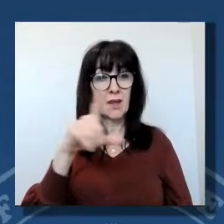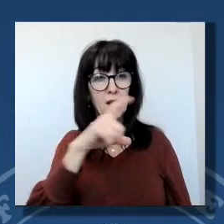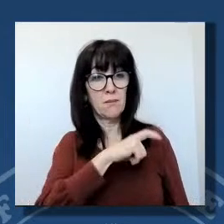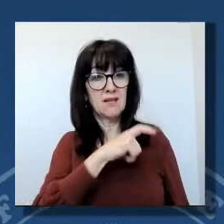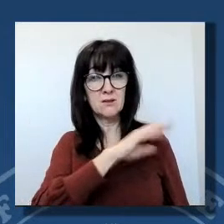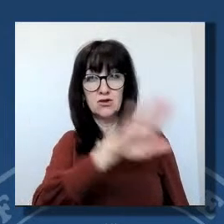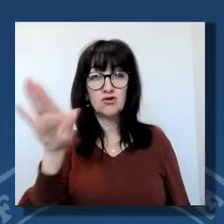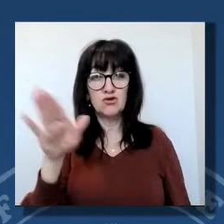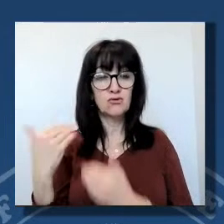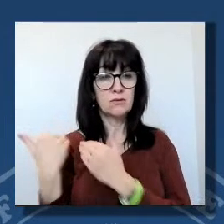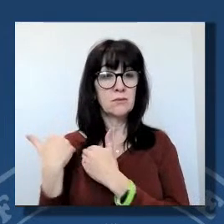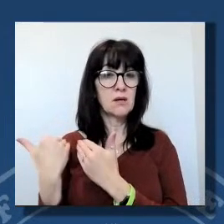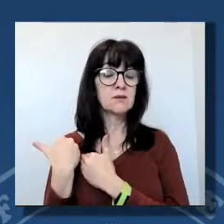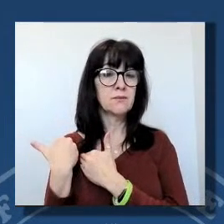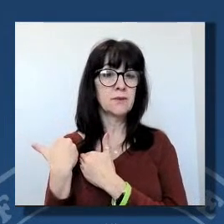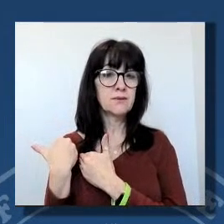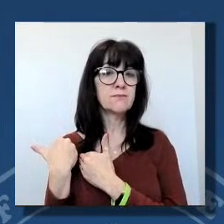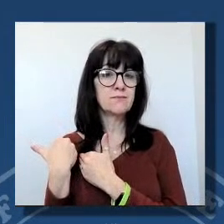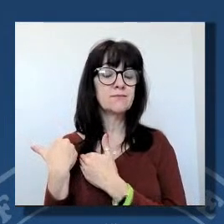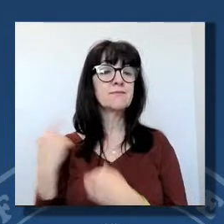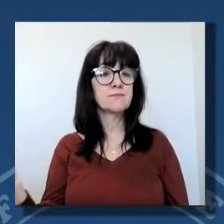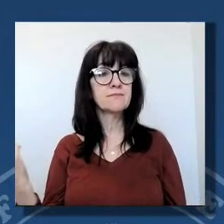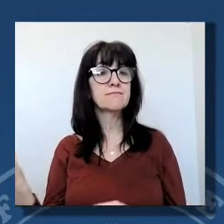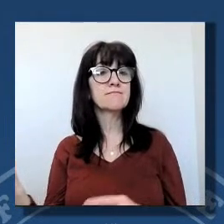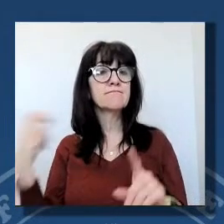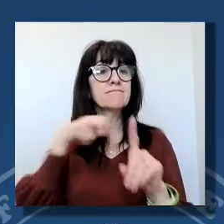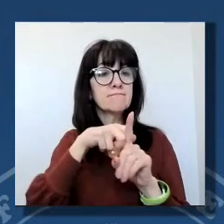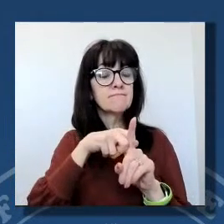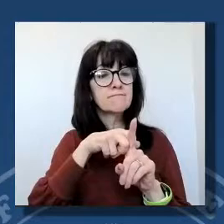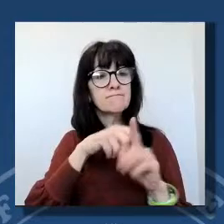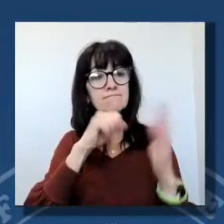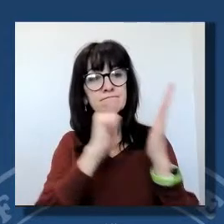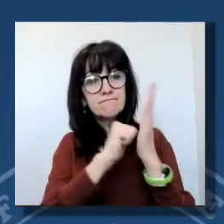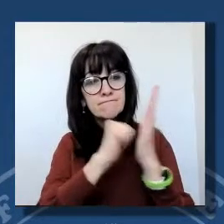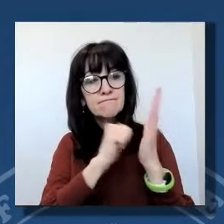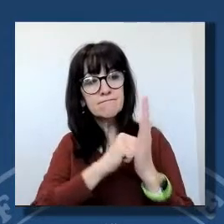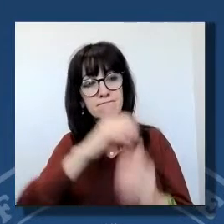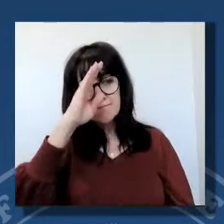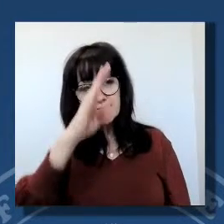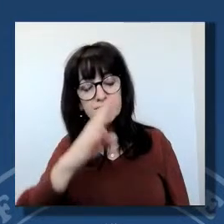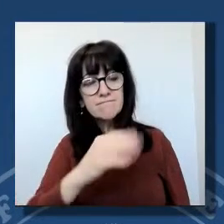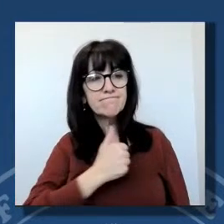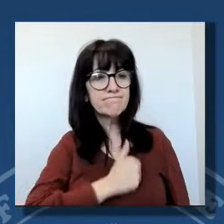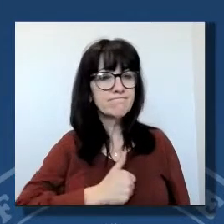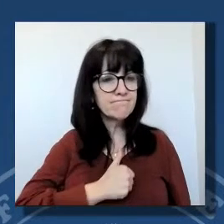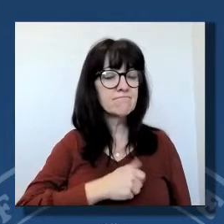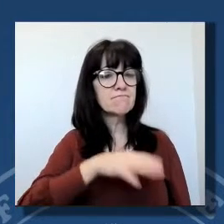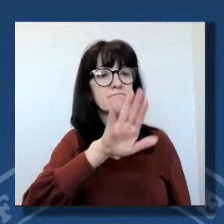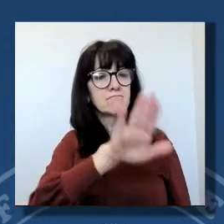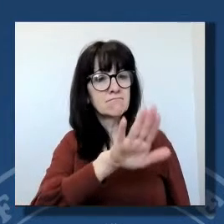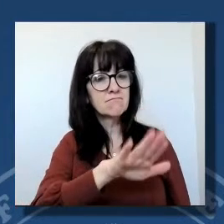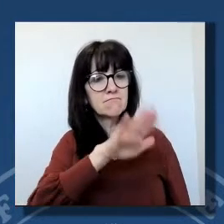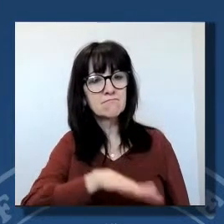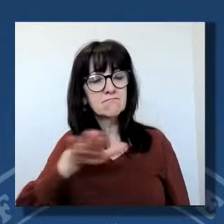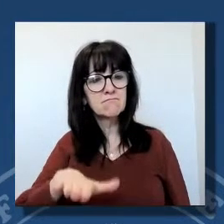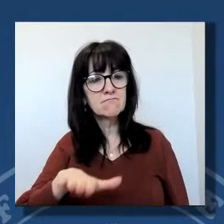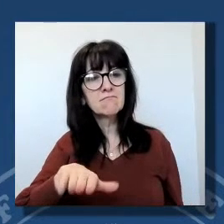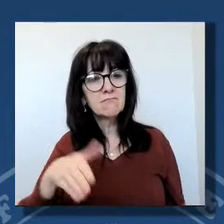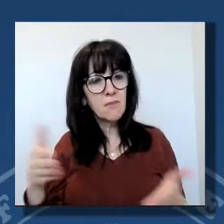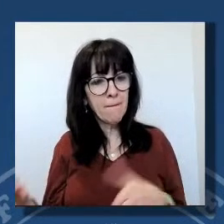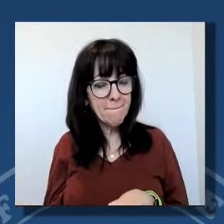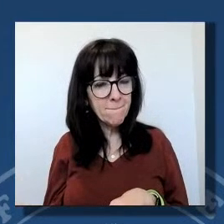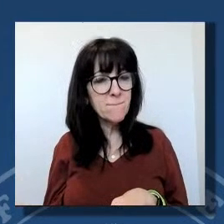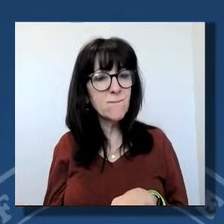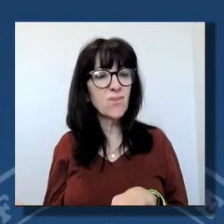provide notice that somebody has lost a child. I just can't imagine, Representative Griffiths, what that might be like as you shared with all of